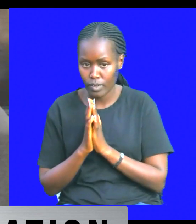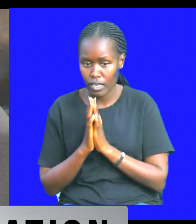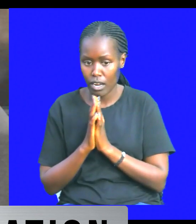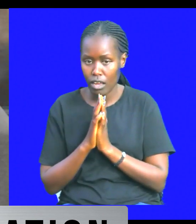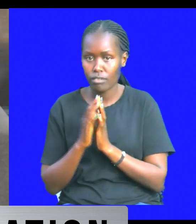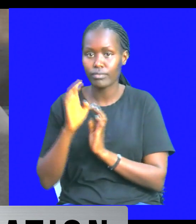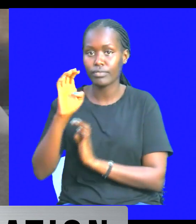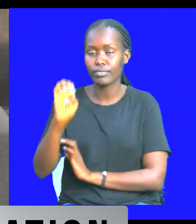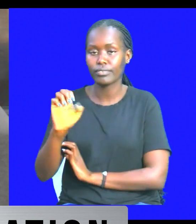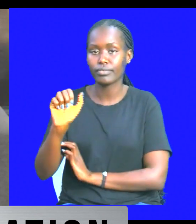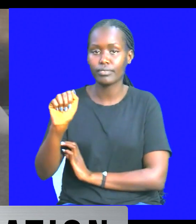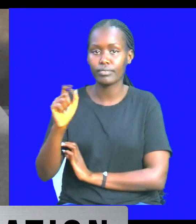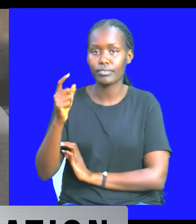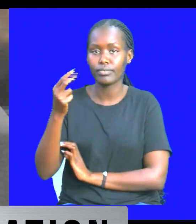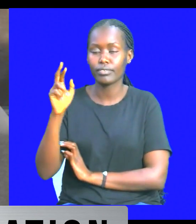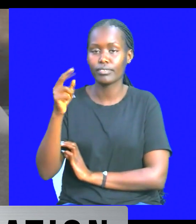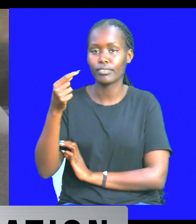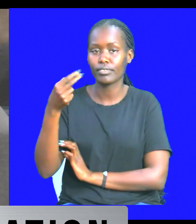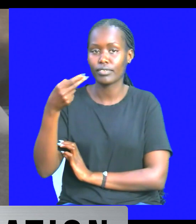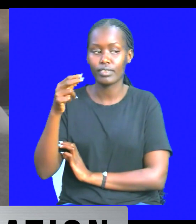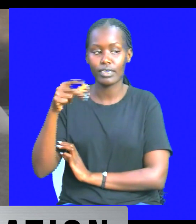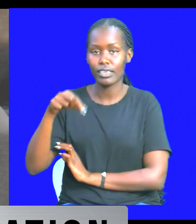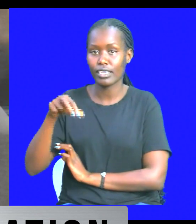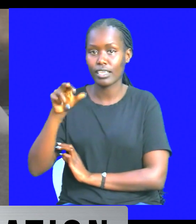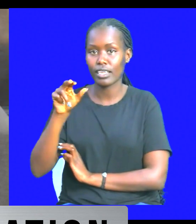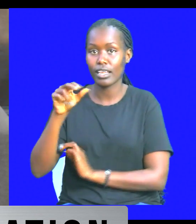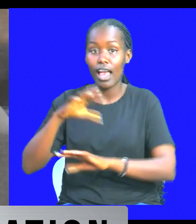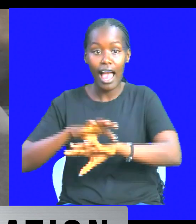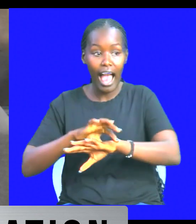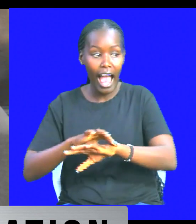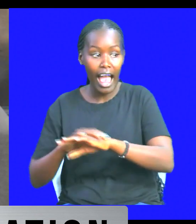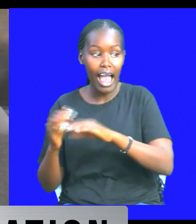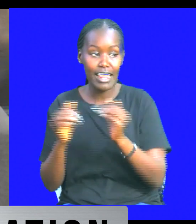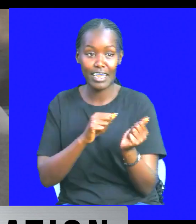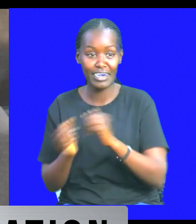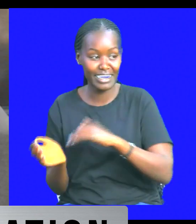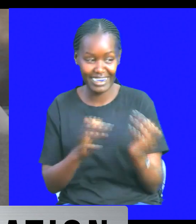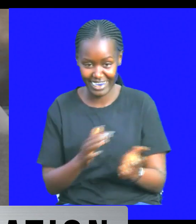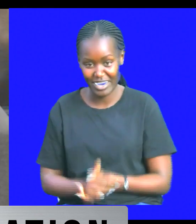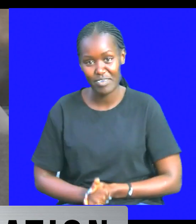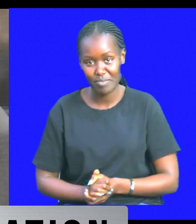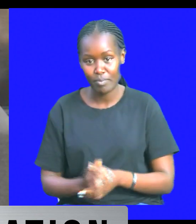ni hiyo ndio tunaita act of God. Okay. Yeah. Act of God.